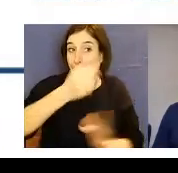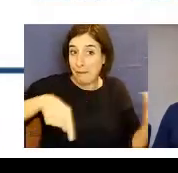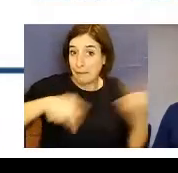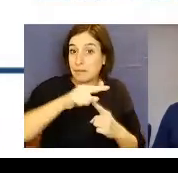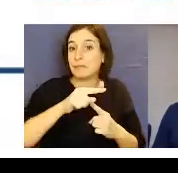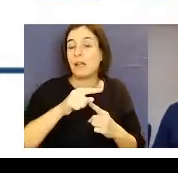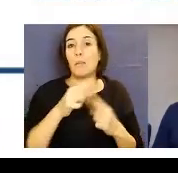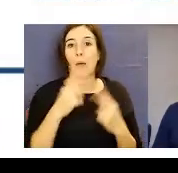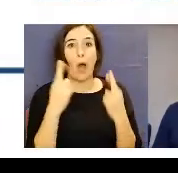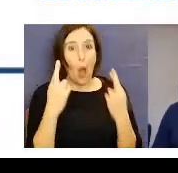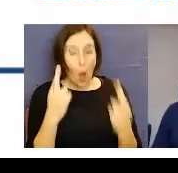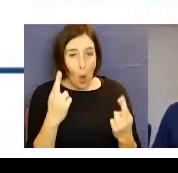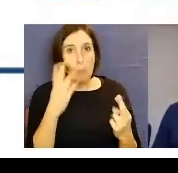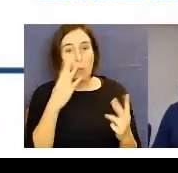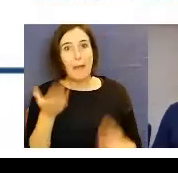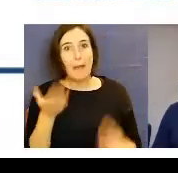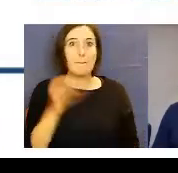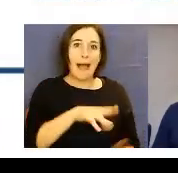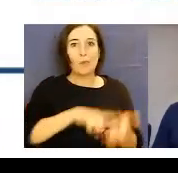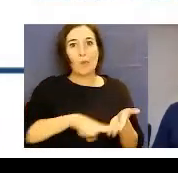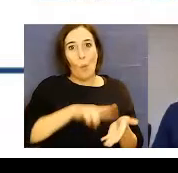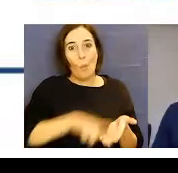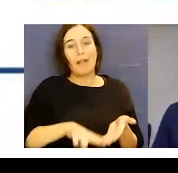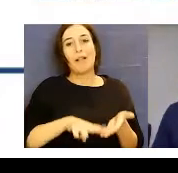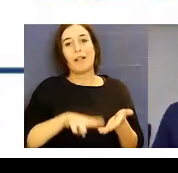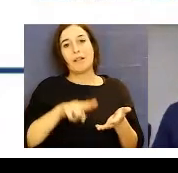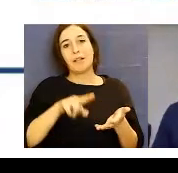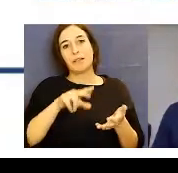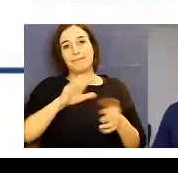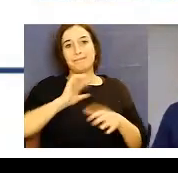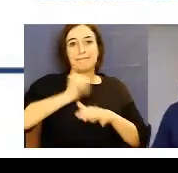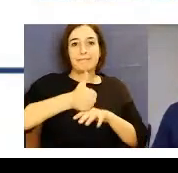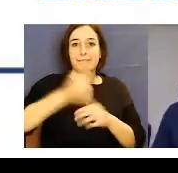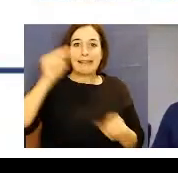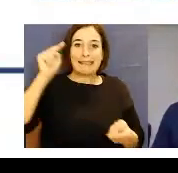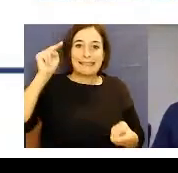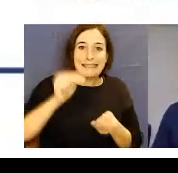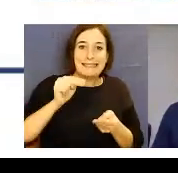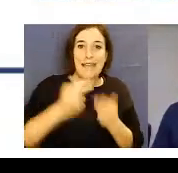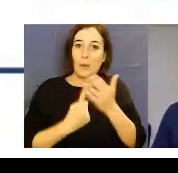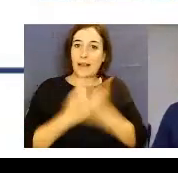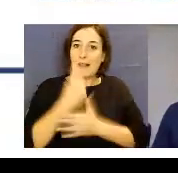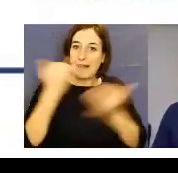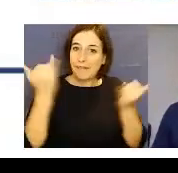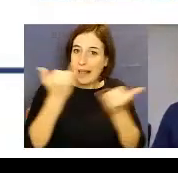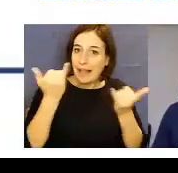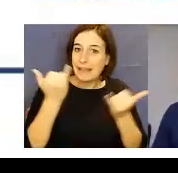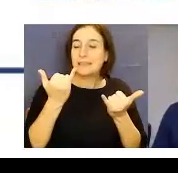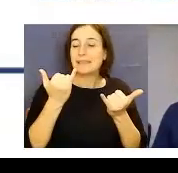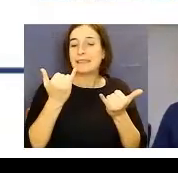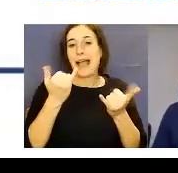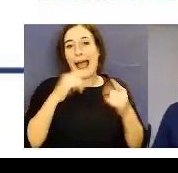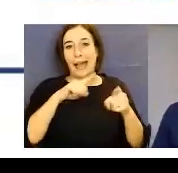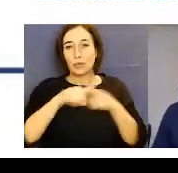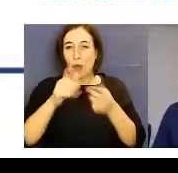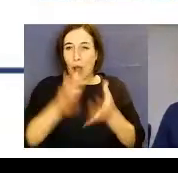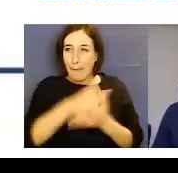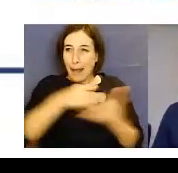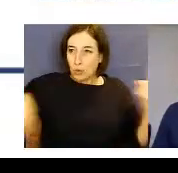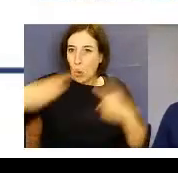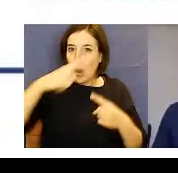back into the swing of things, discounted events, and also we're making use of linking them into our research function, so getting